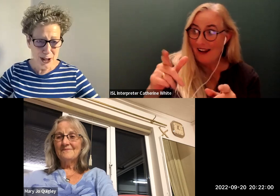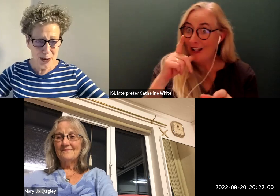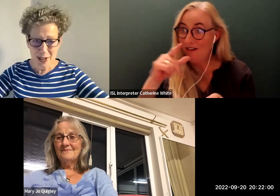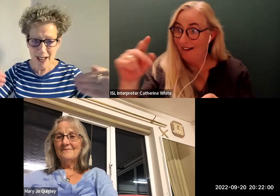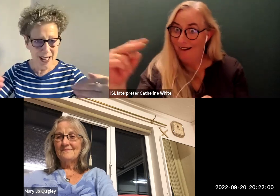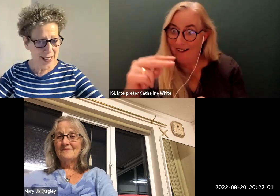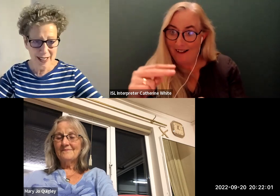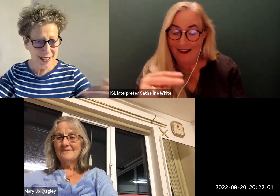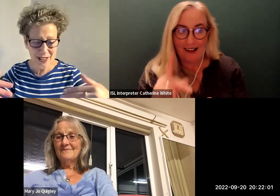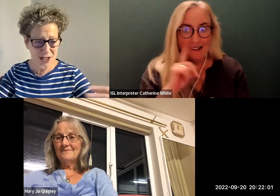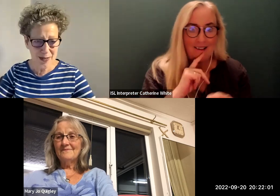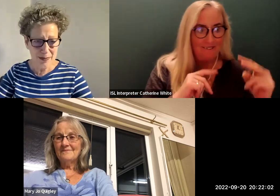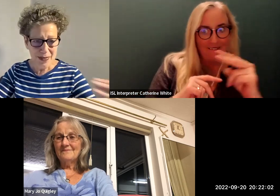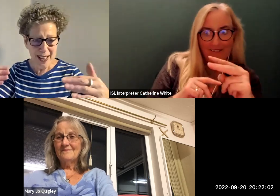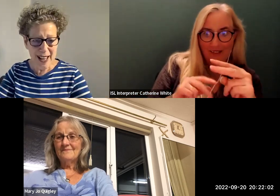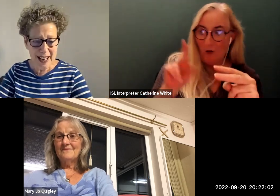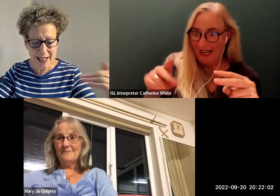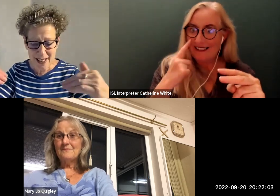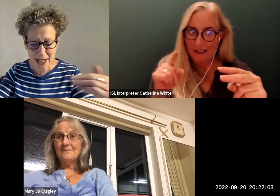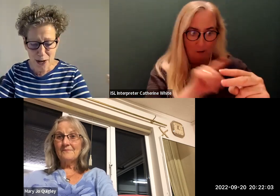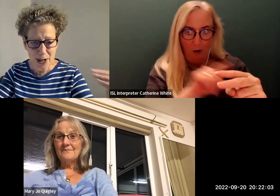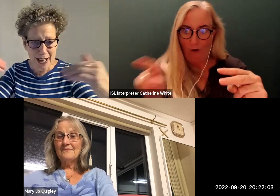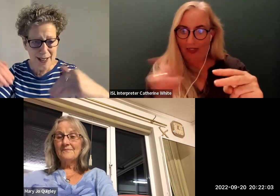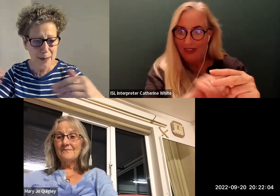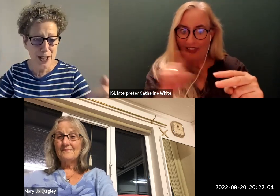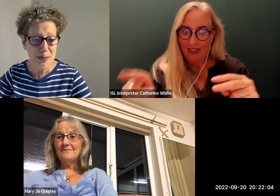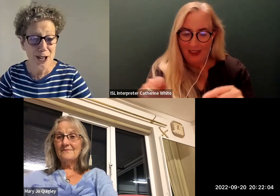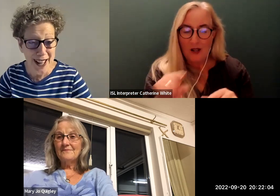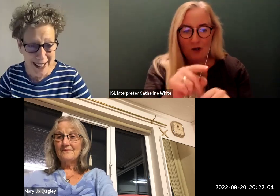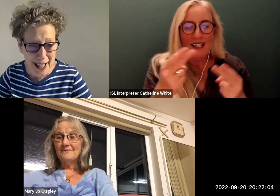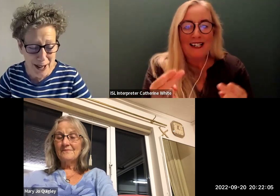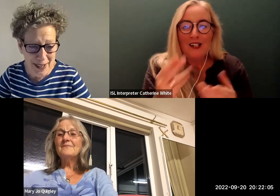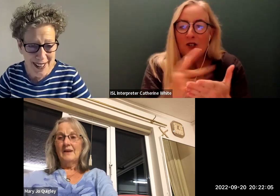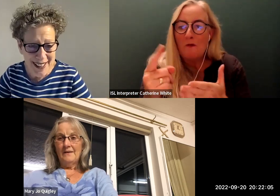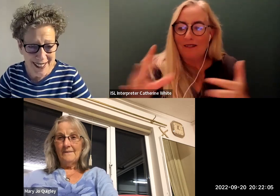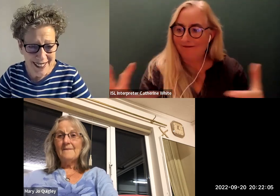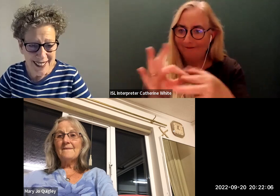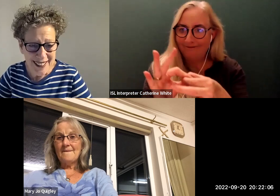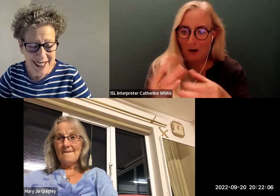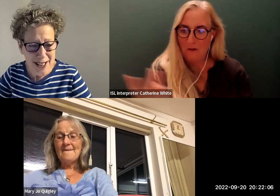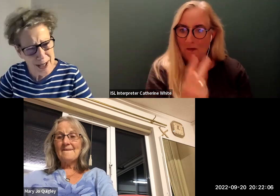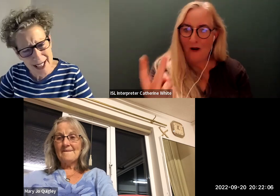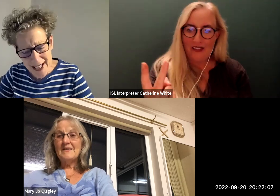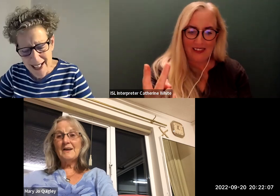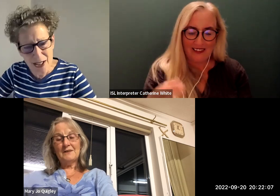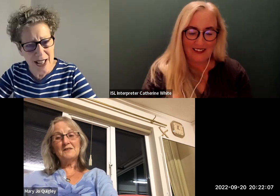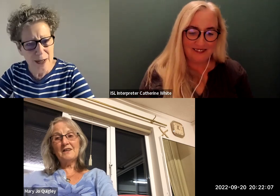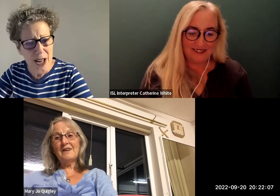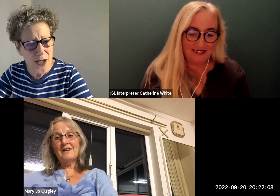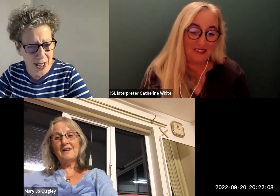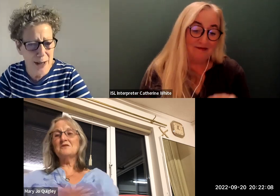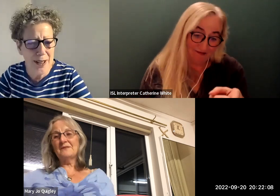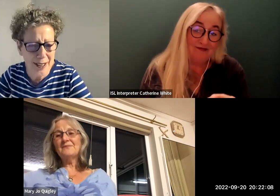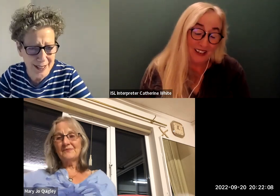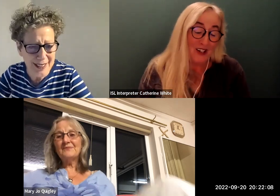but the two sides, it's, you need somebody to bridge that gap. Yeah. Mm, So mm. it's a Yeah, very